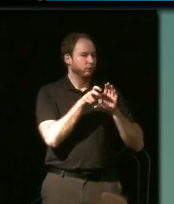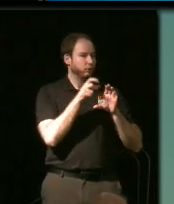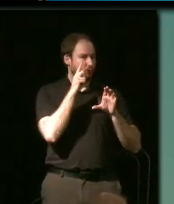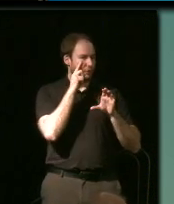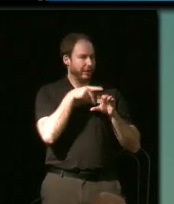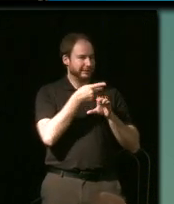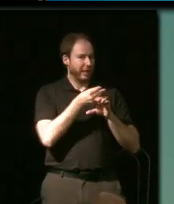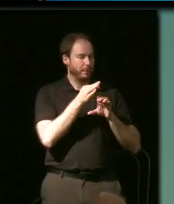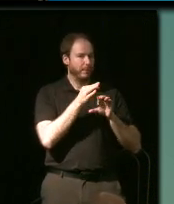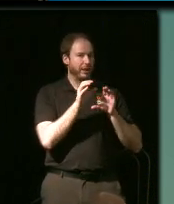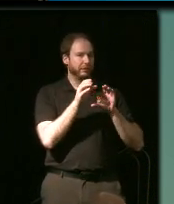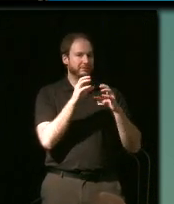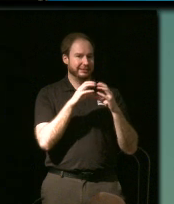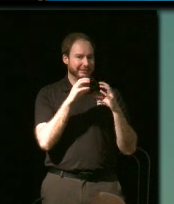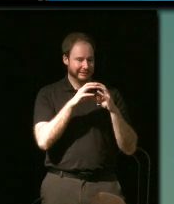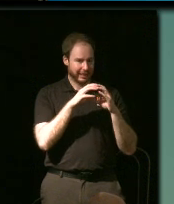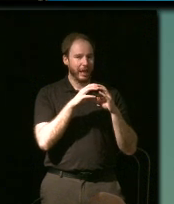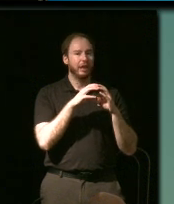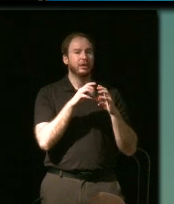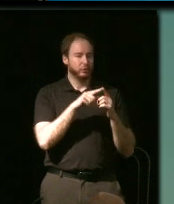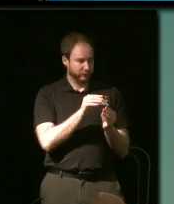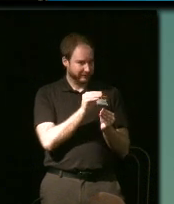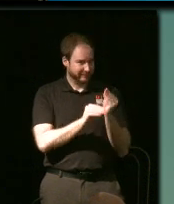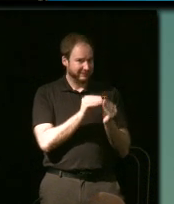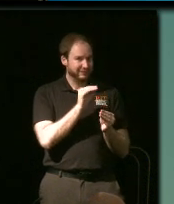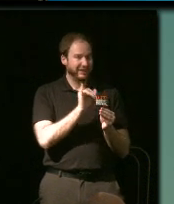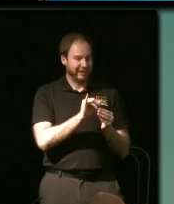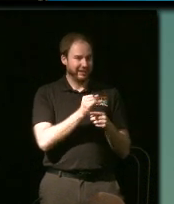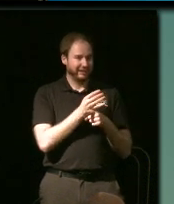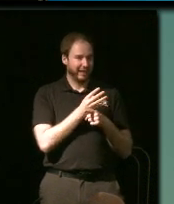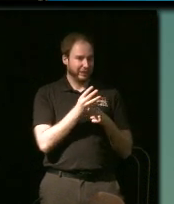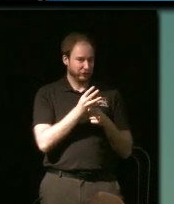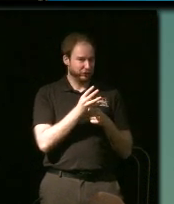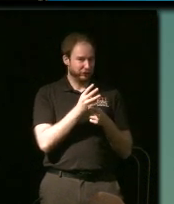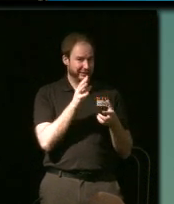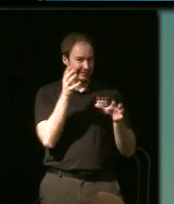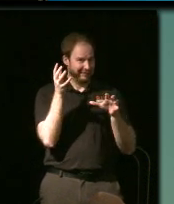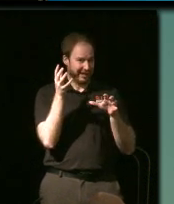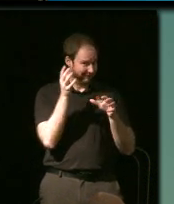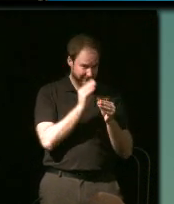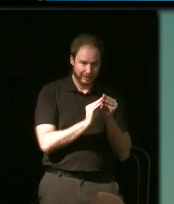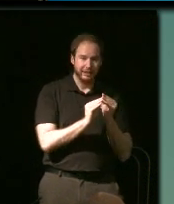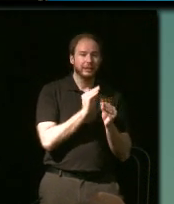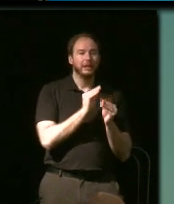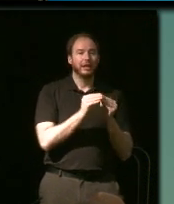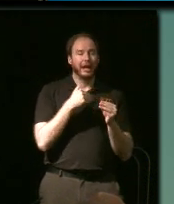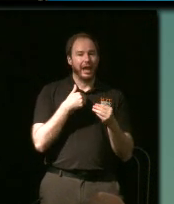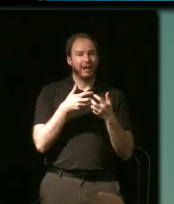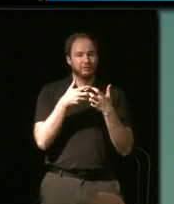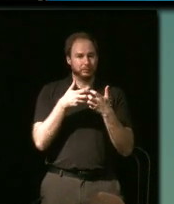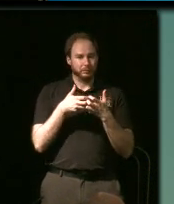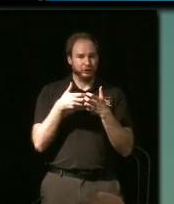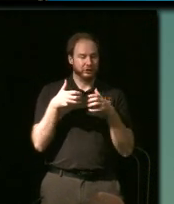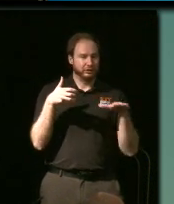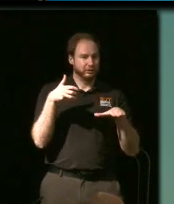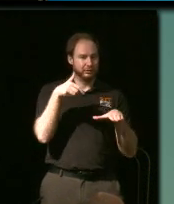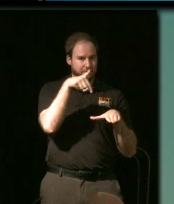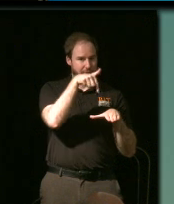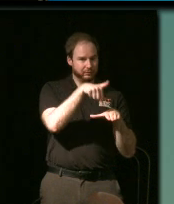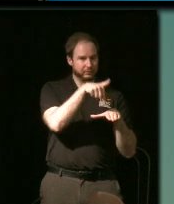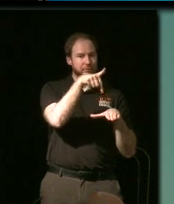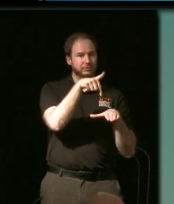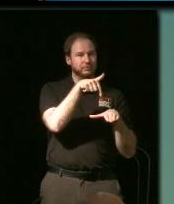fix the gene defect. And then using this machine, which is a robot, pick them one cell, one rod or cone